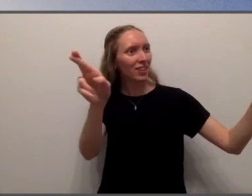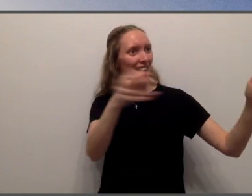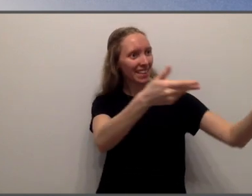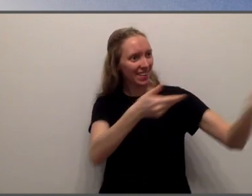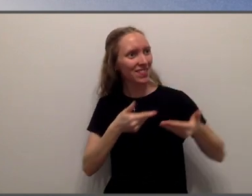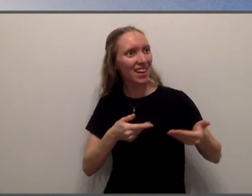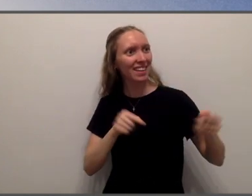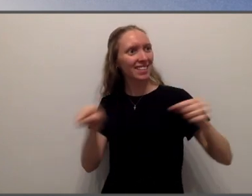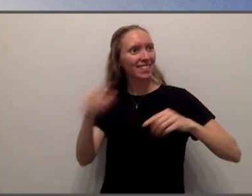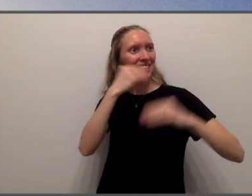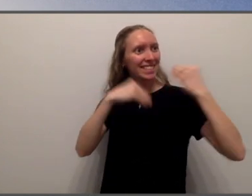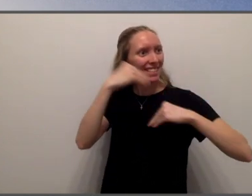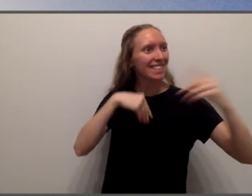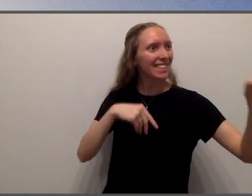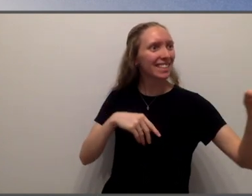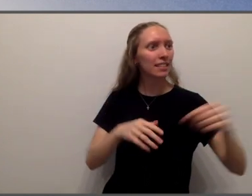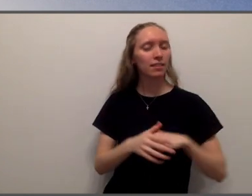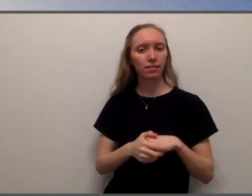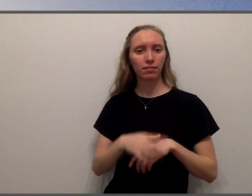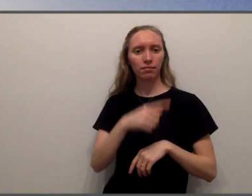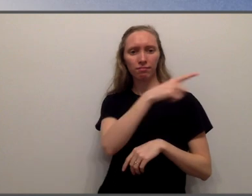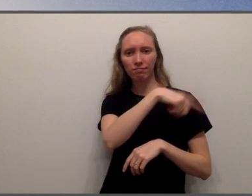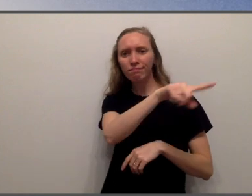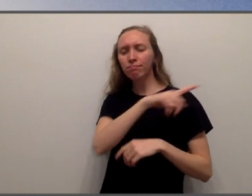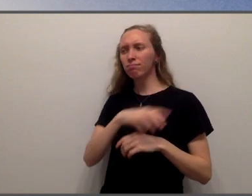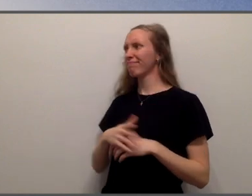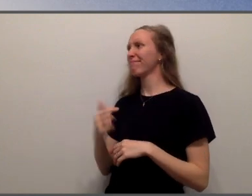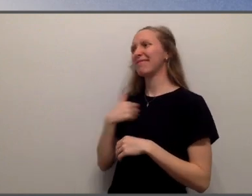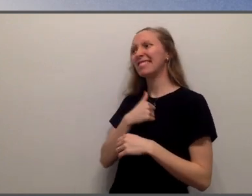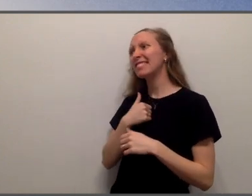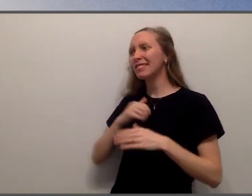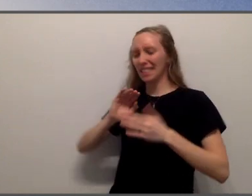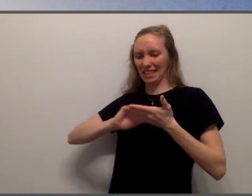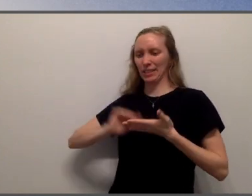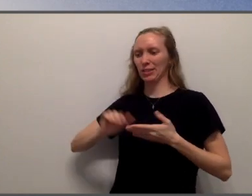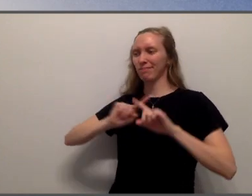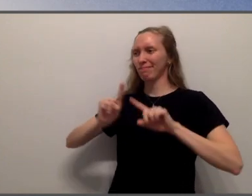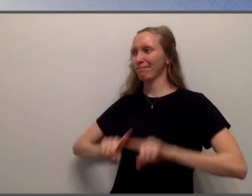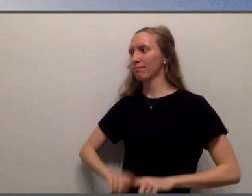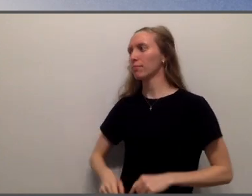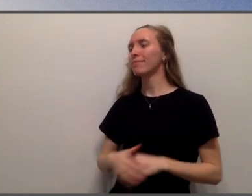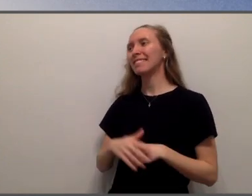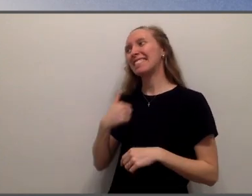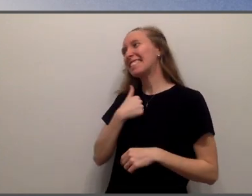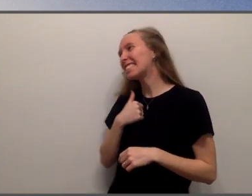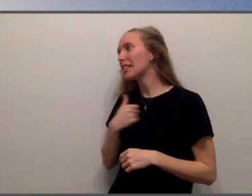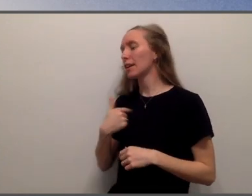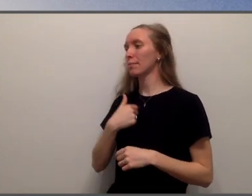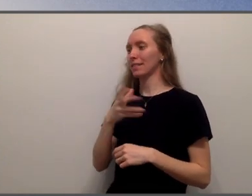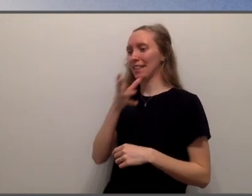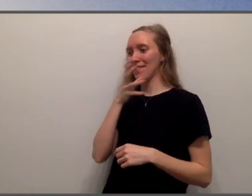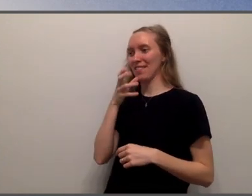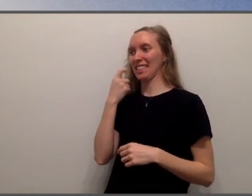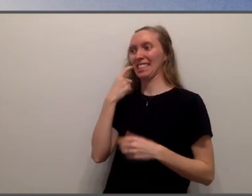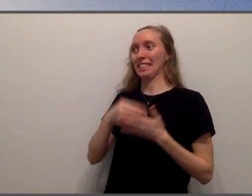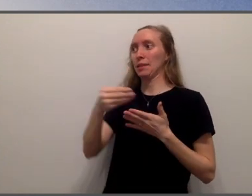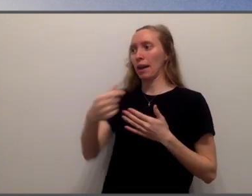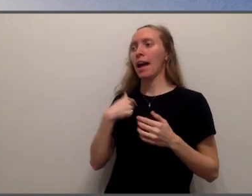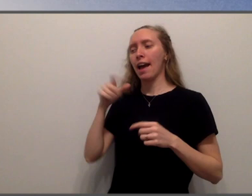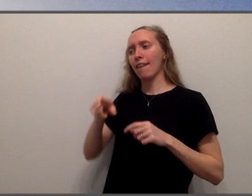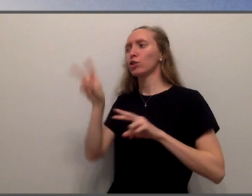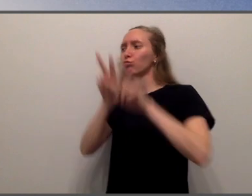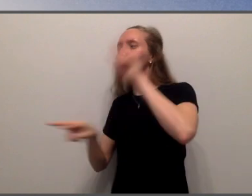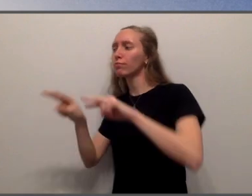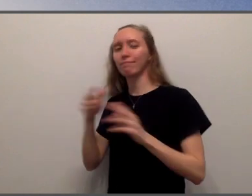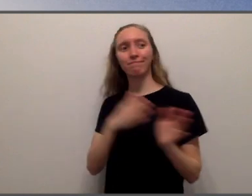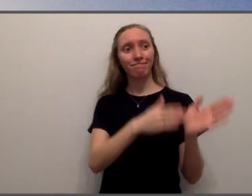But they all alike began to make excuses. The first said, "I've just bought a field and I must go and see it. Please excuse me." Another